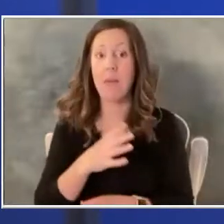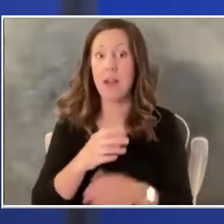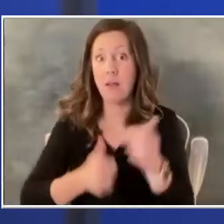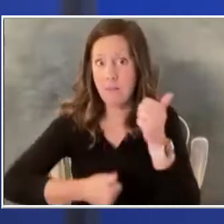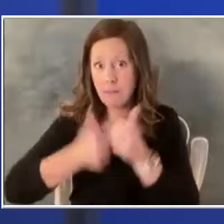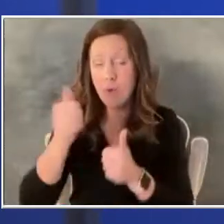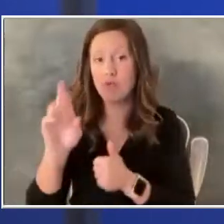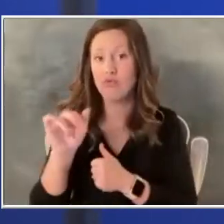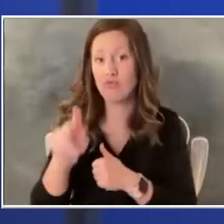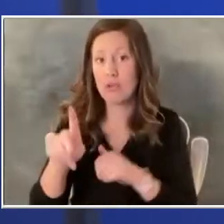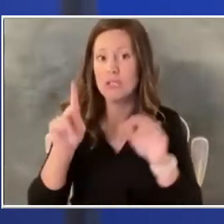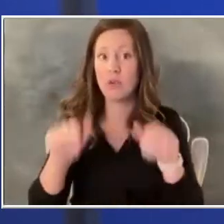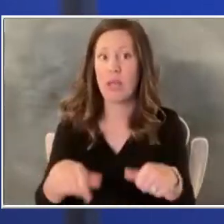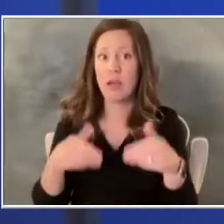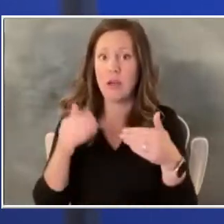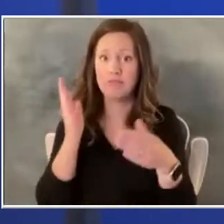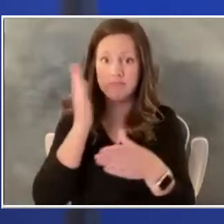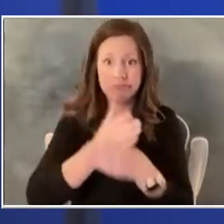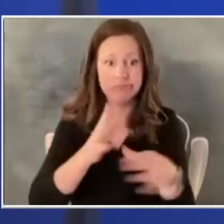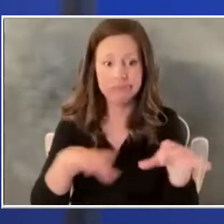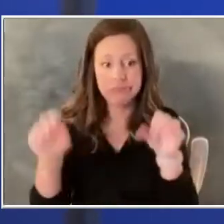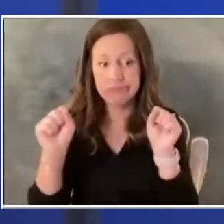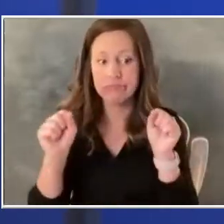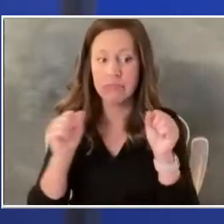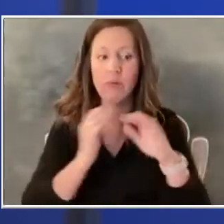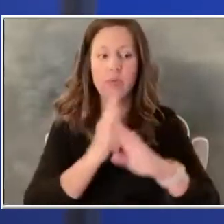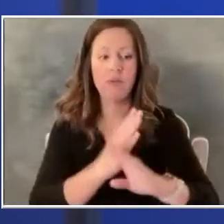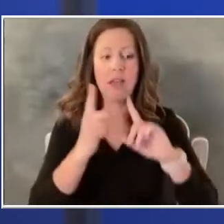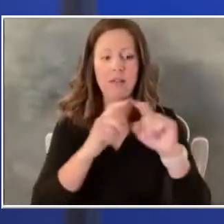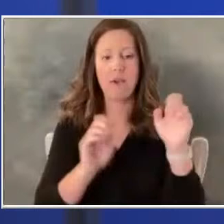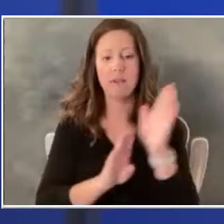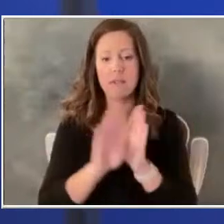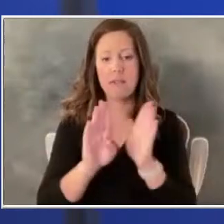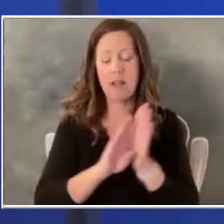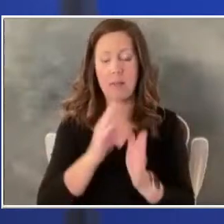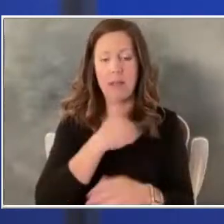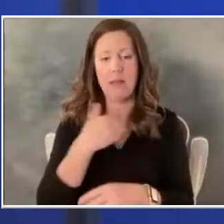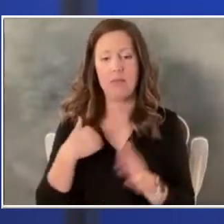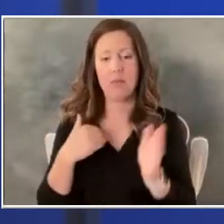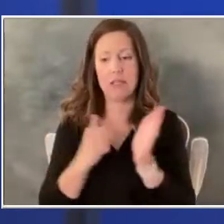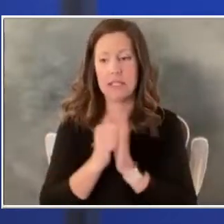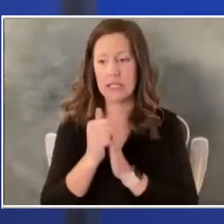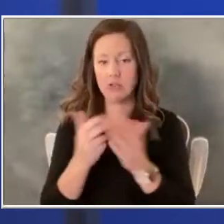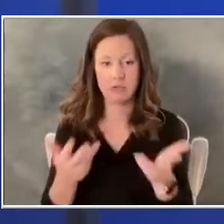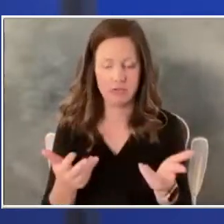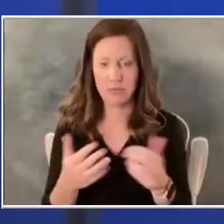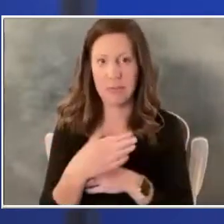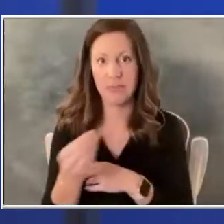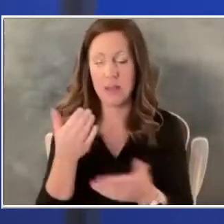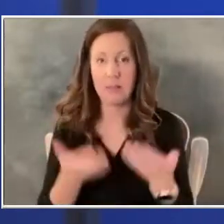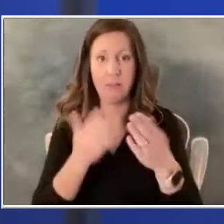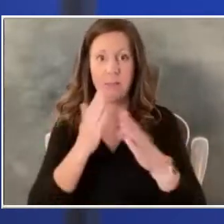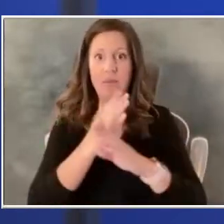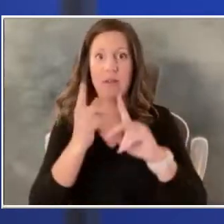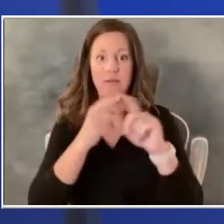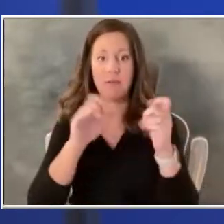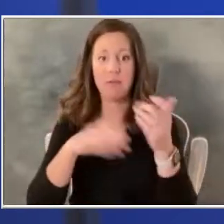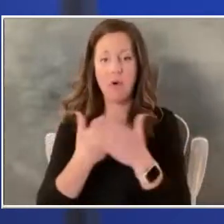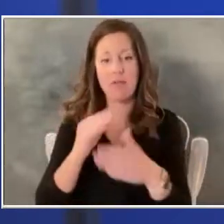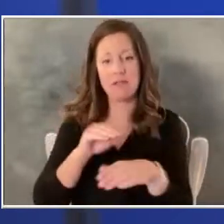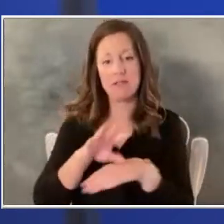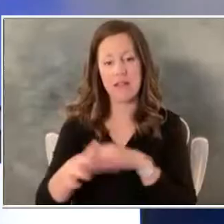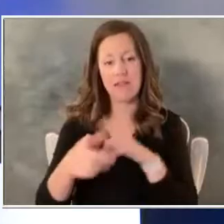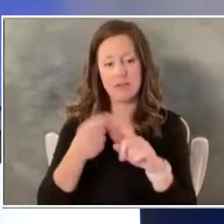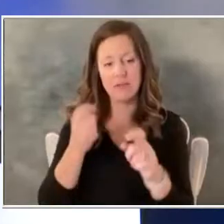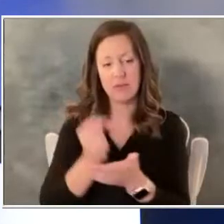could intervene and perhaps prevent them from developing breast cancer in the first place, prevent them from having all the side effects from treatment. So